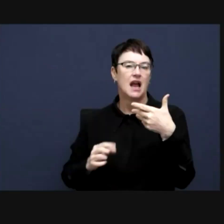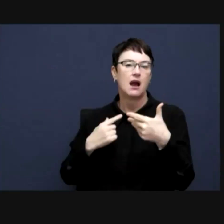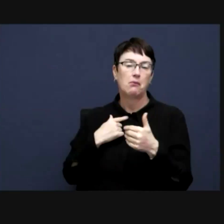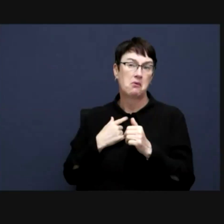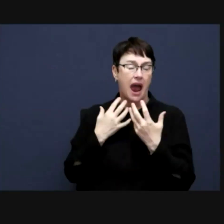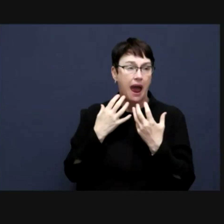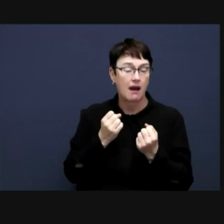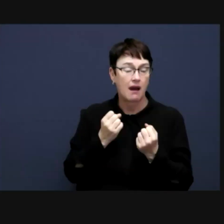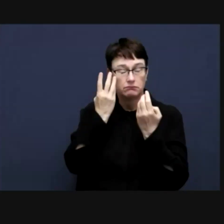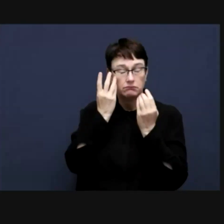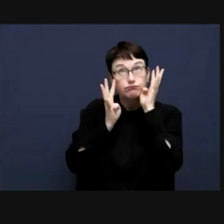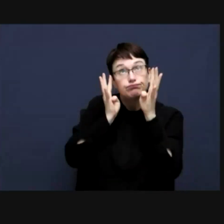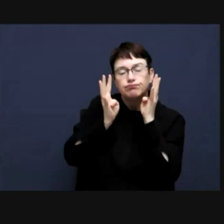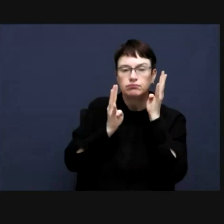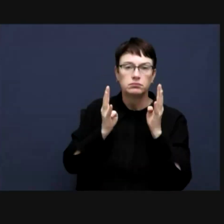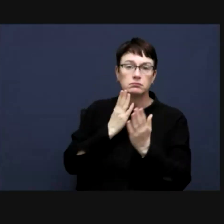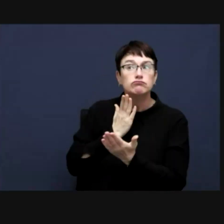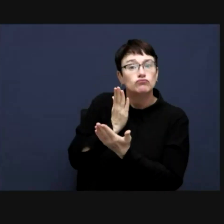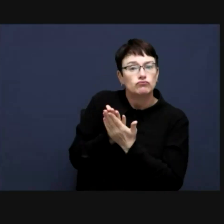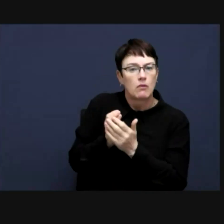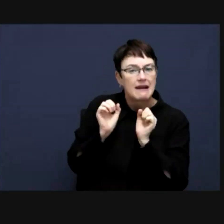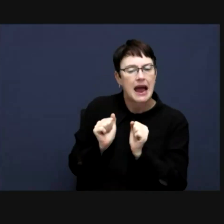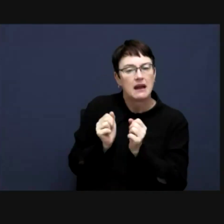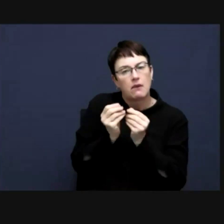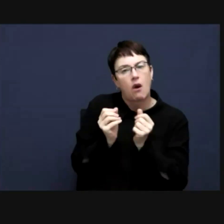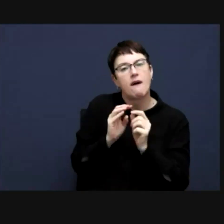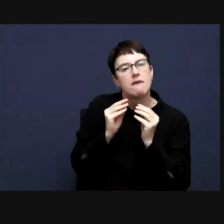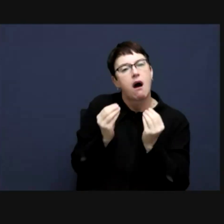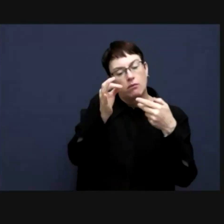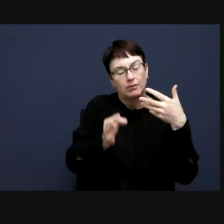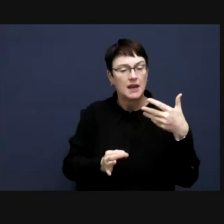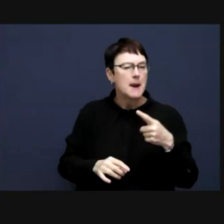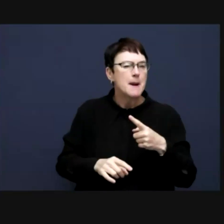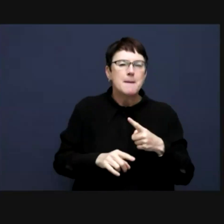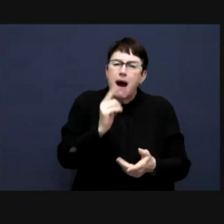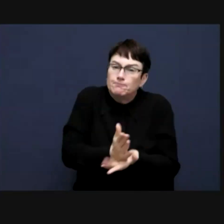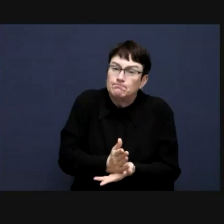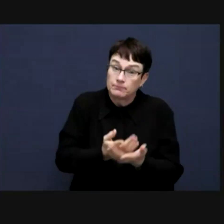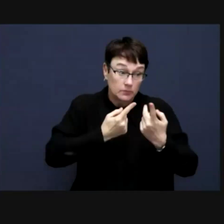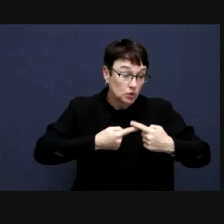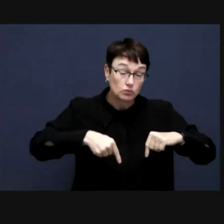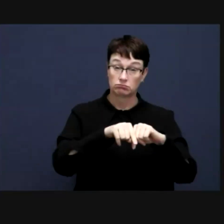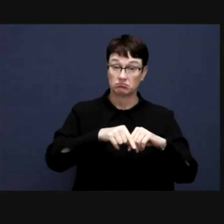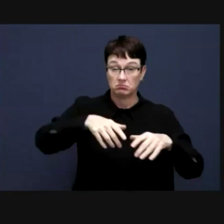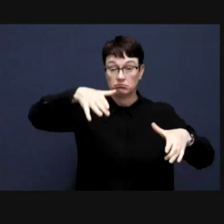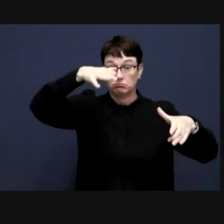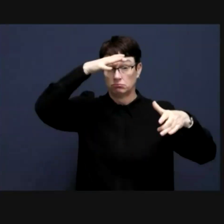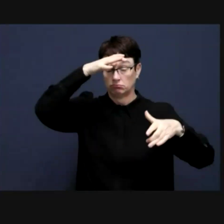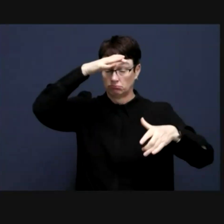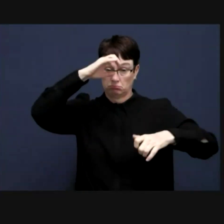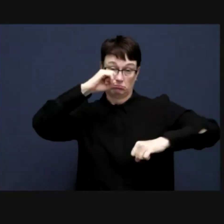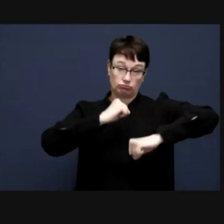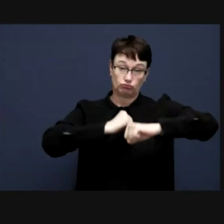recommendations or problems, issues, etc., etc. But we are not engineers, we are not web developers, we are not